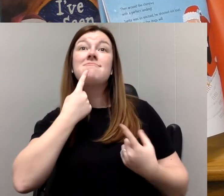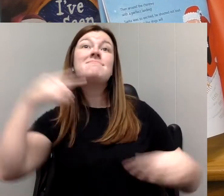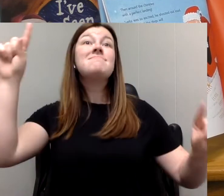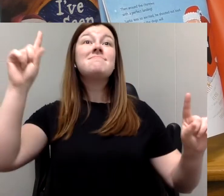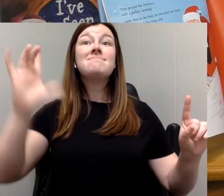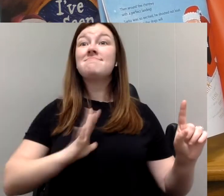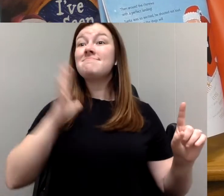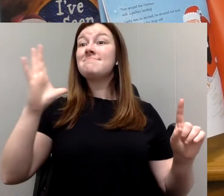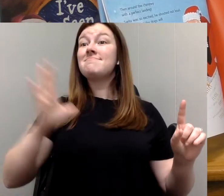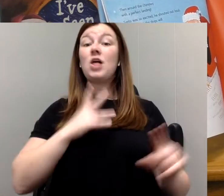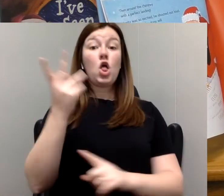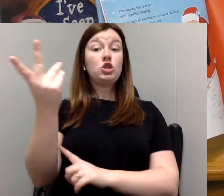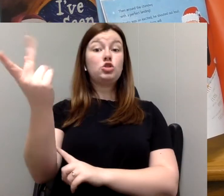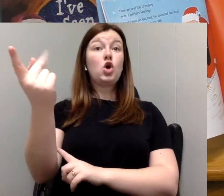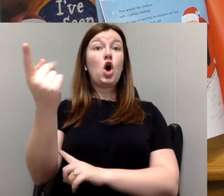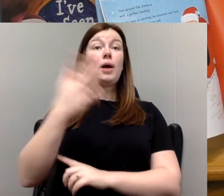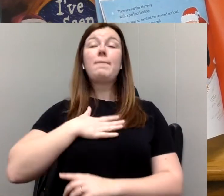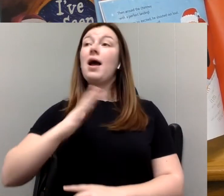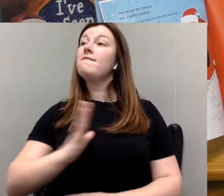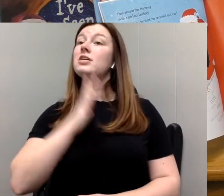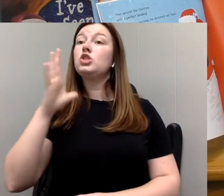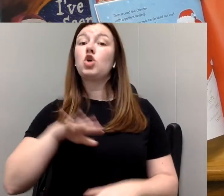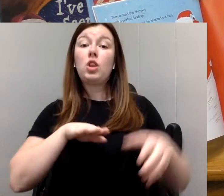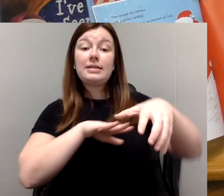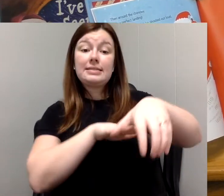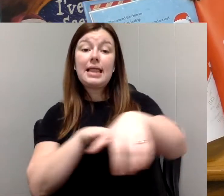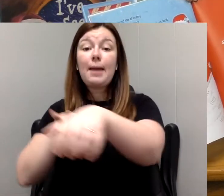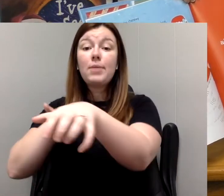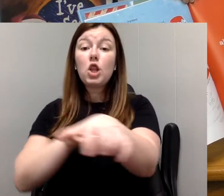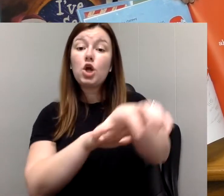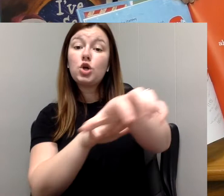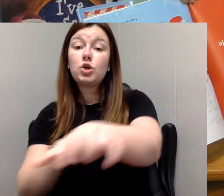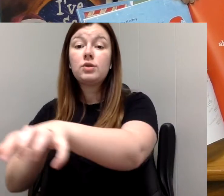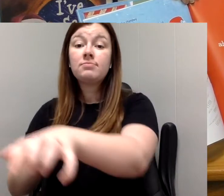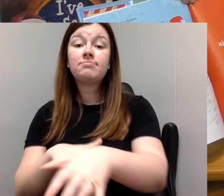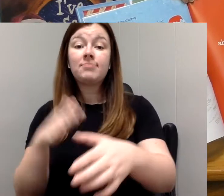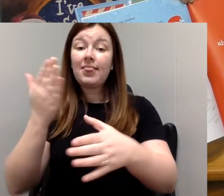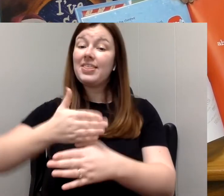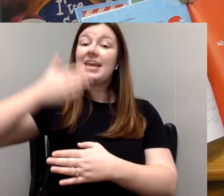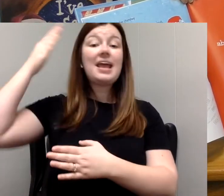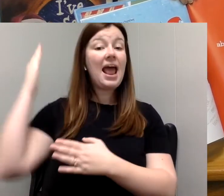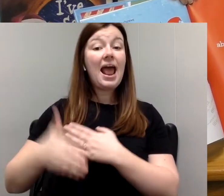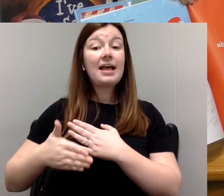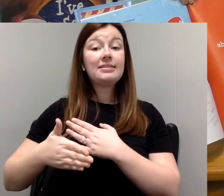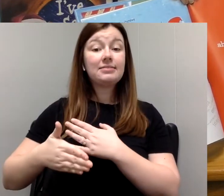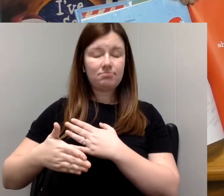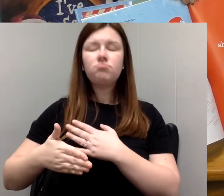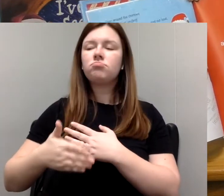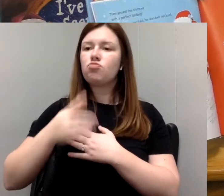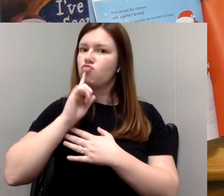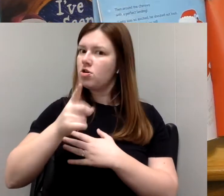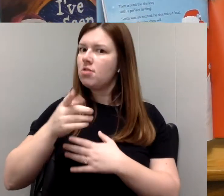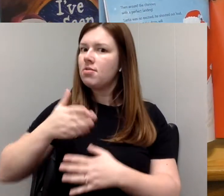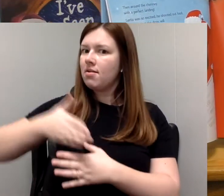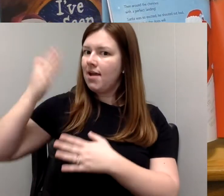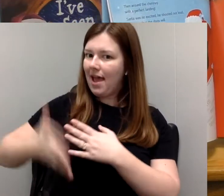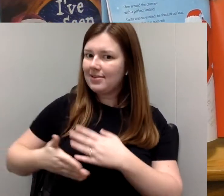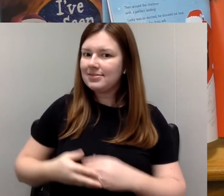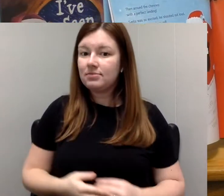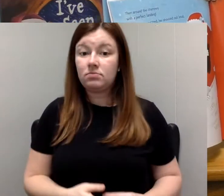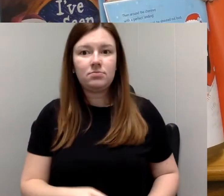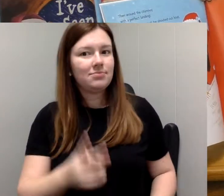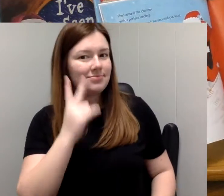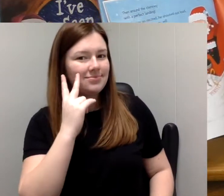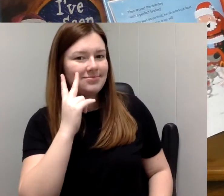"I declare the dogs my official sleigh pullers." The end. Absolutely final.